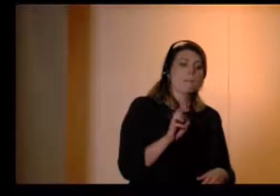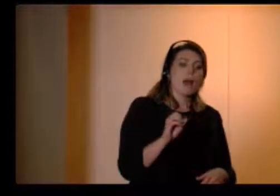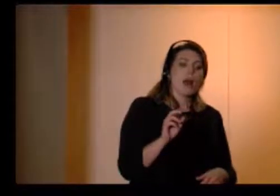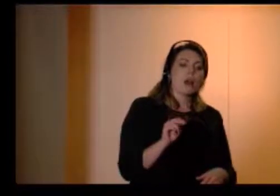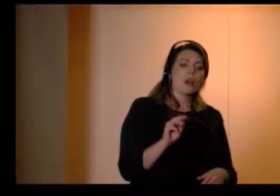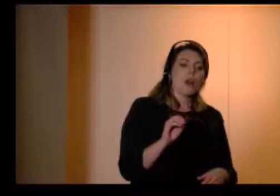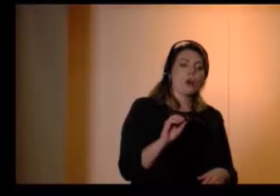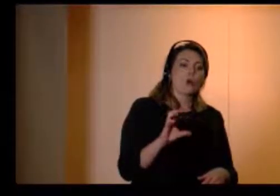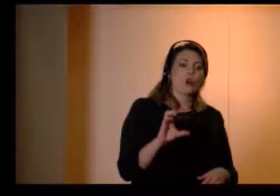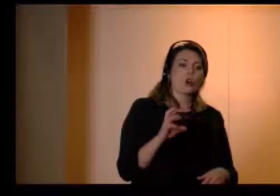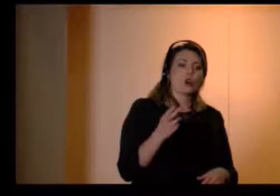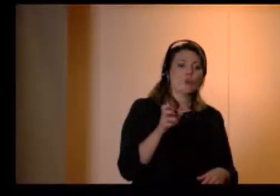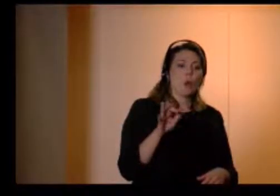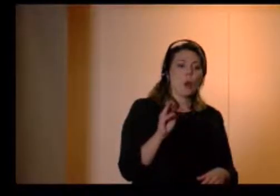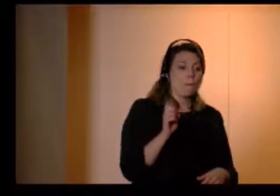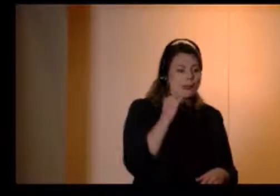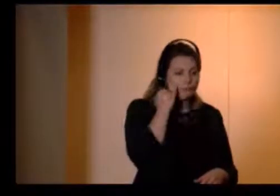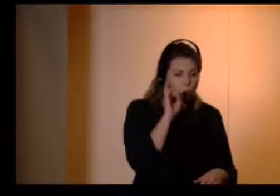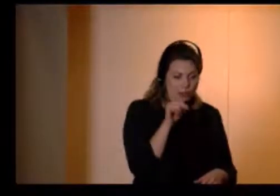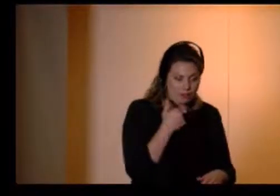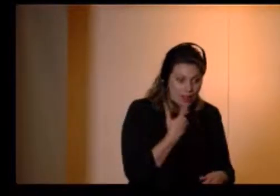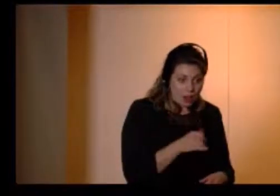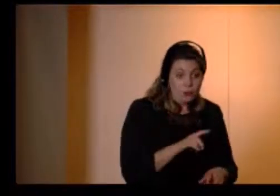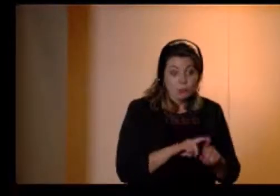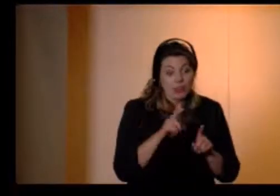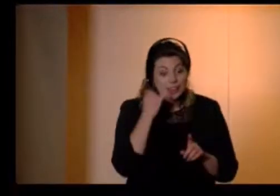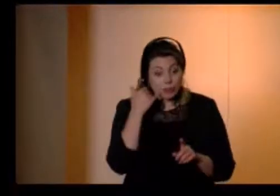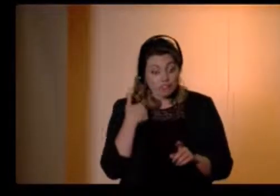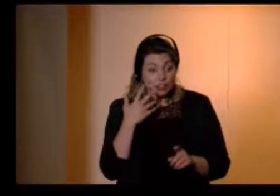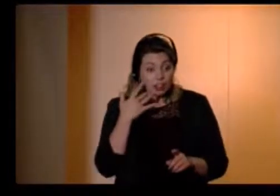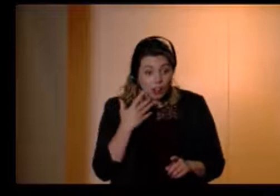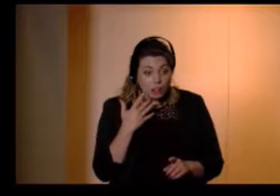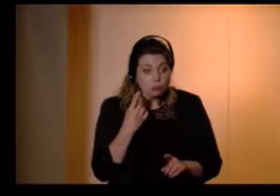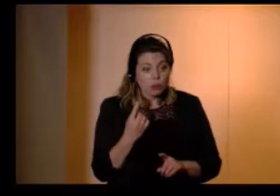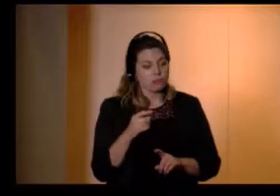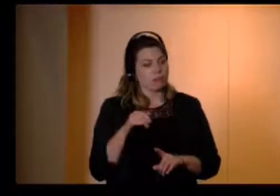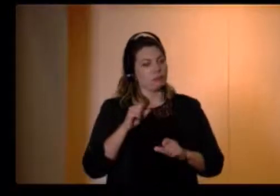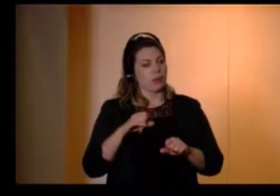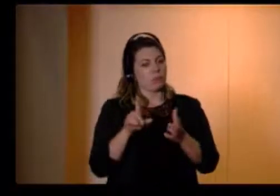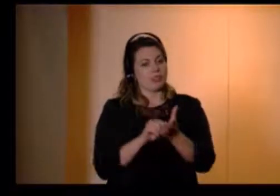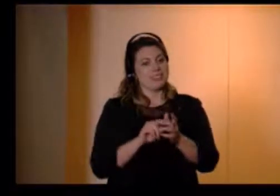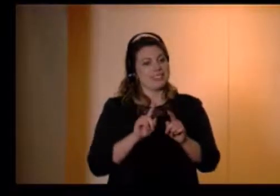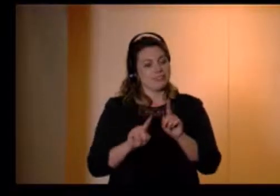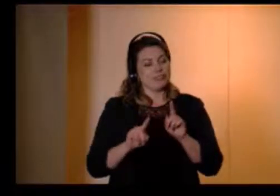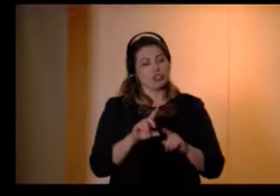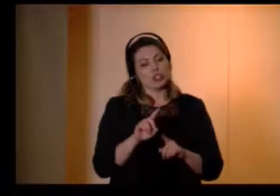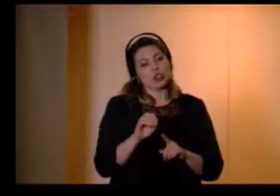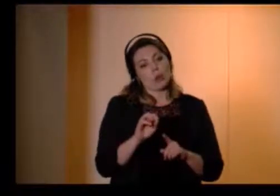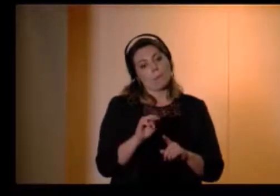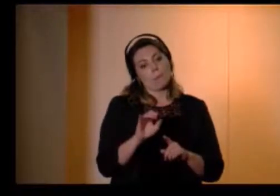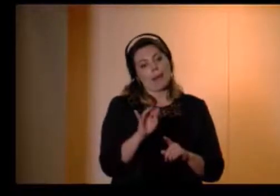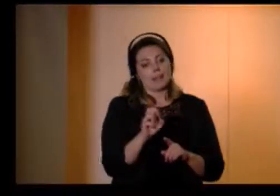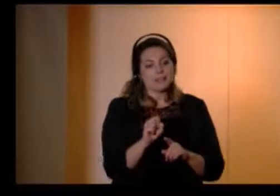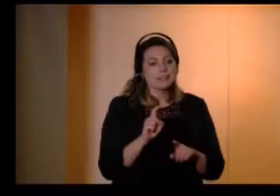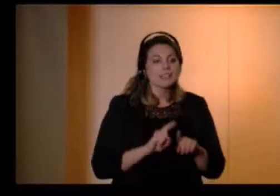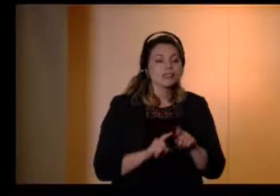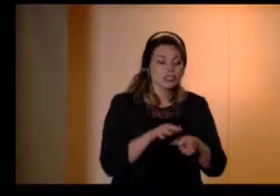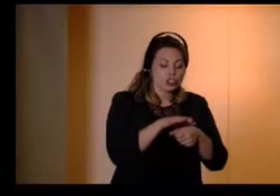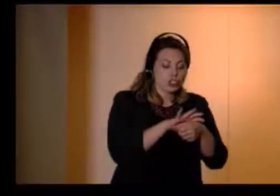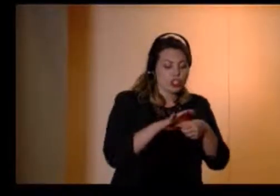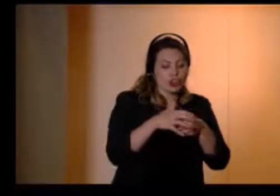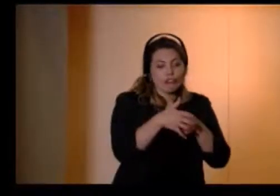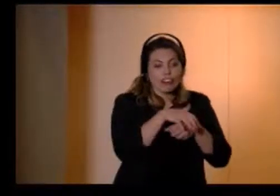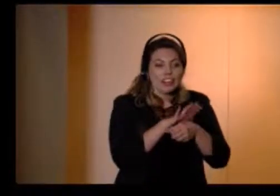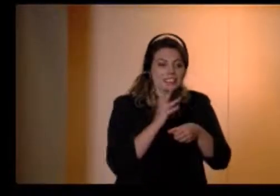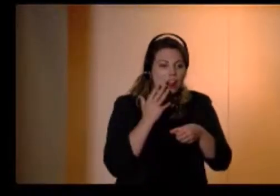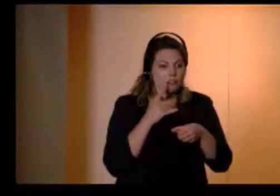monochrome printer. If you've got a color printer, you can print them out with the different domains and surface coloring that are